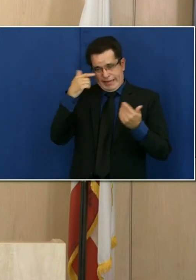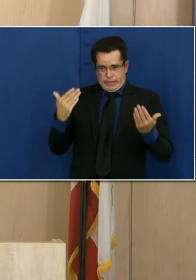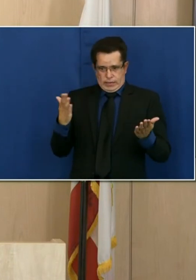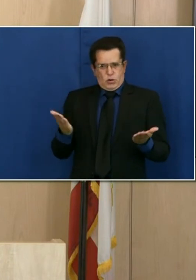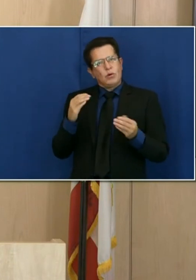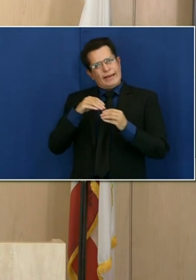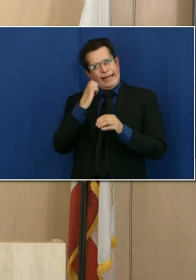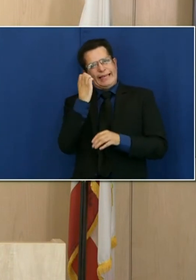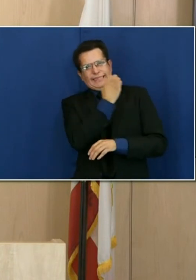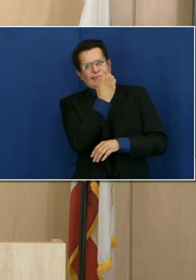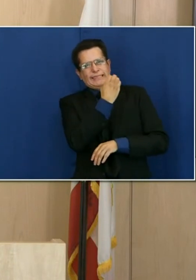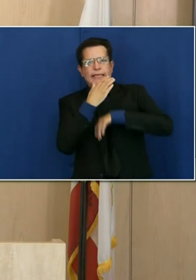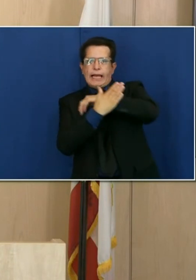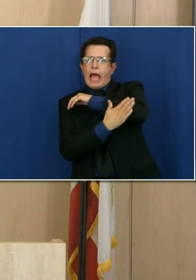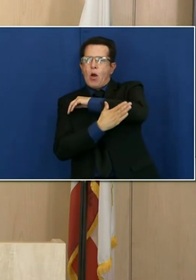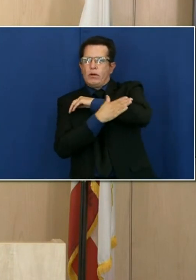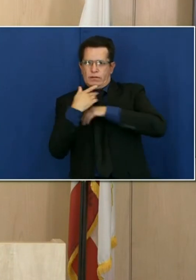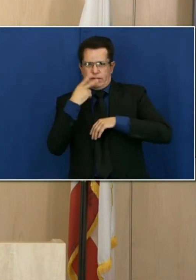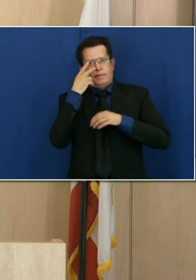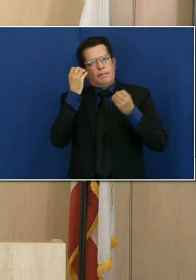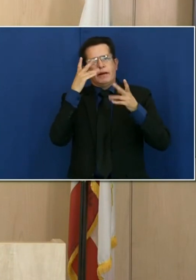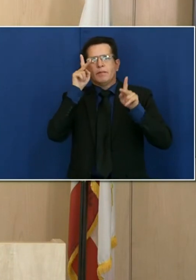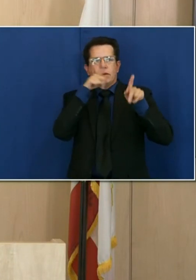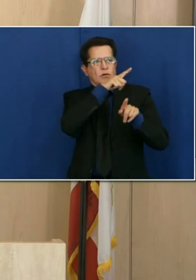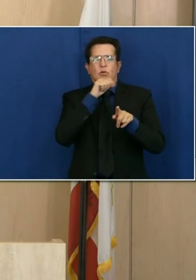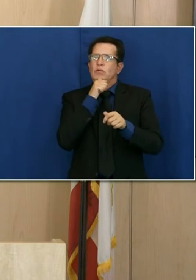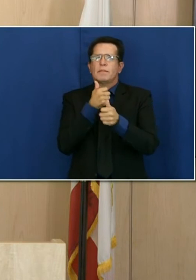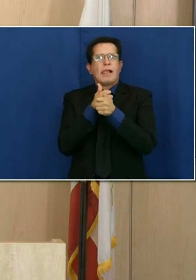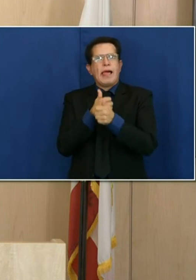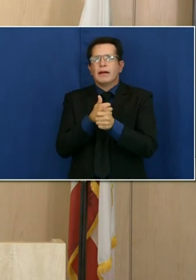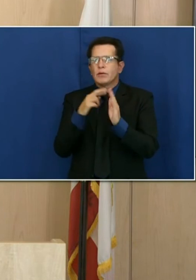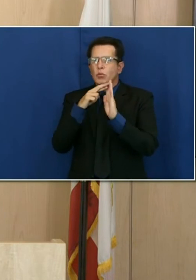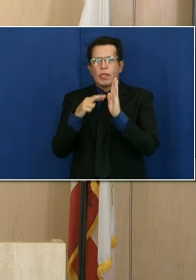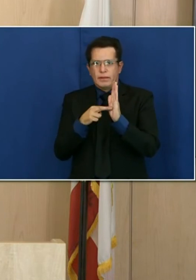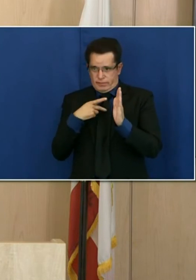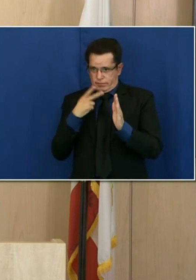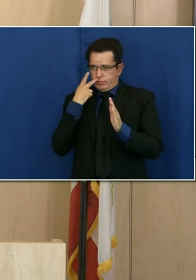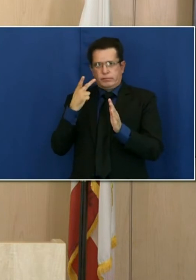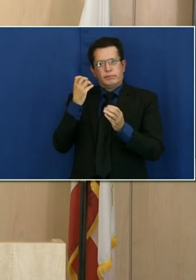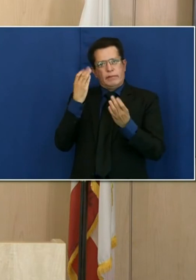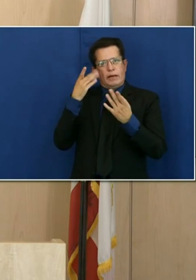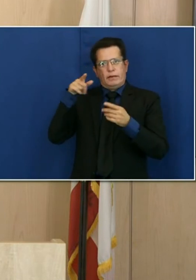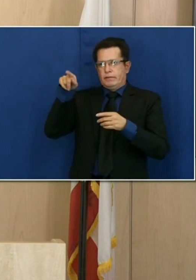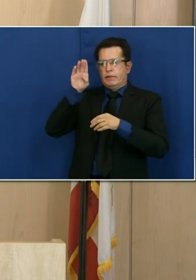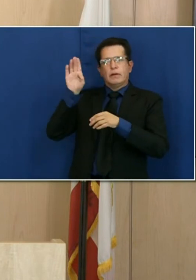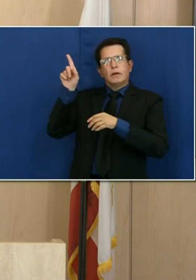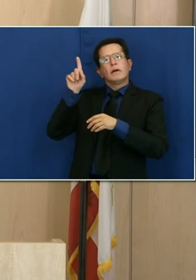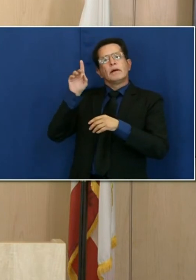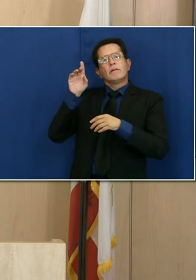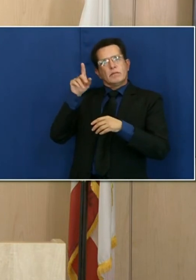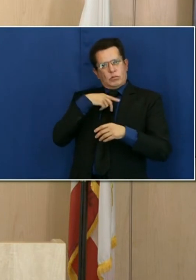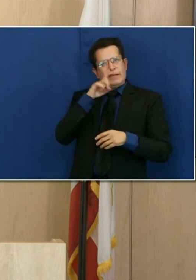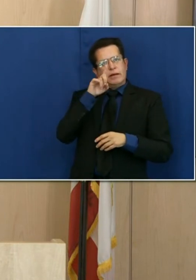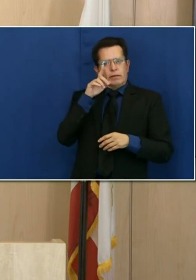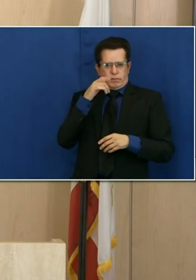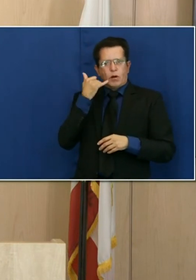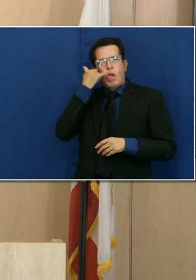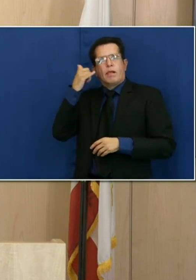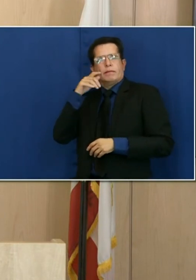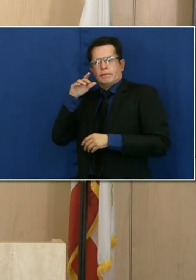are seeing a lot of non-compliance, some of it from entities where we know the county tip line was called